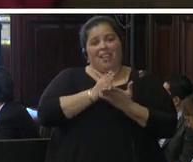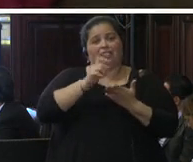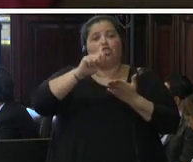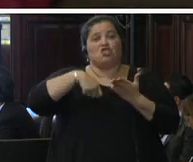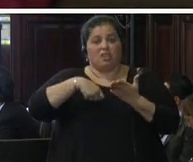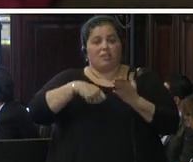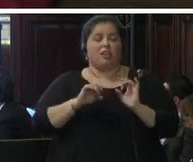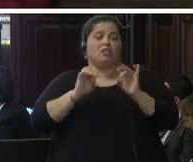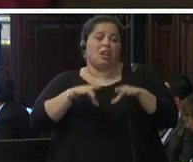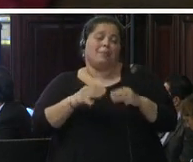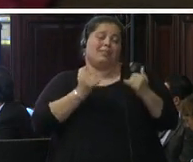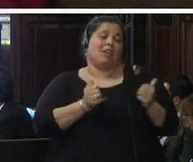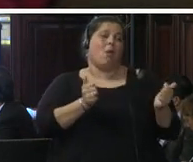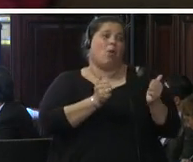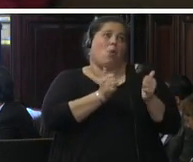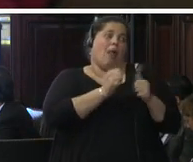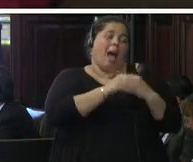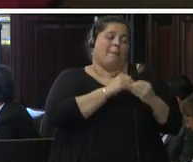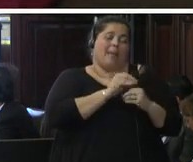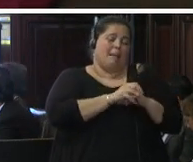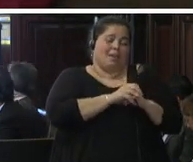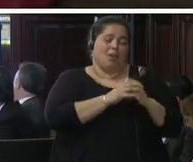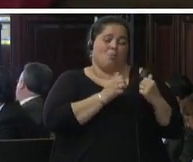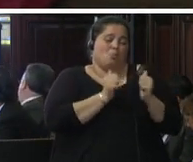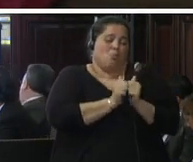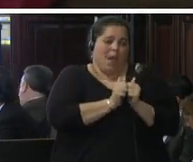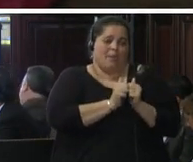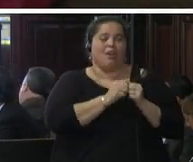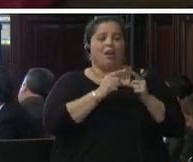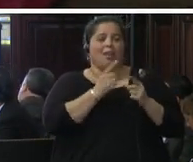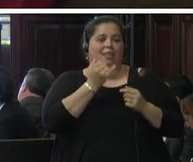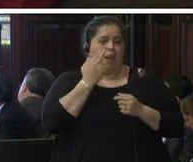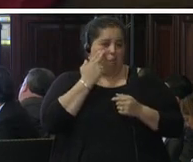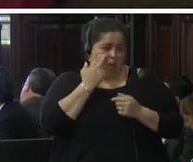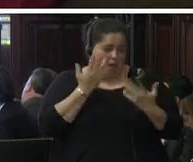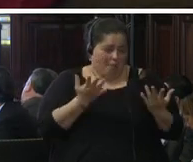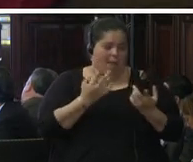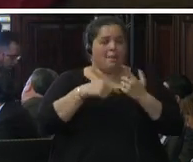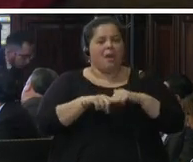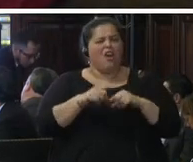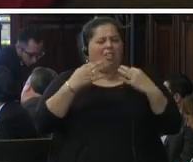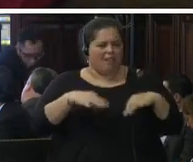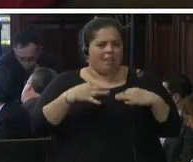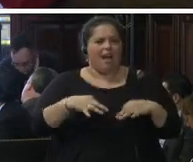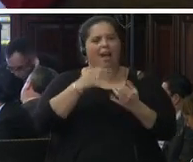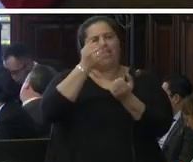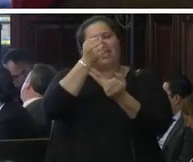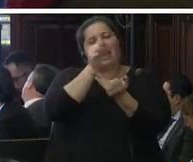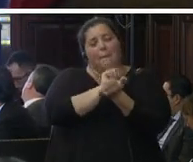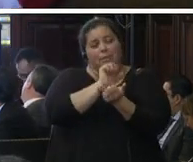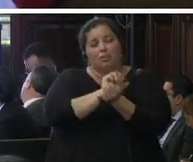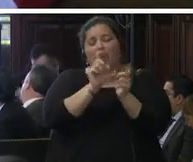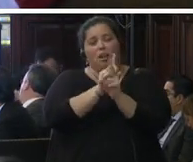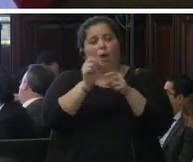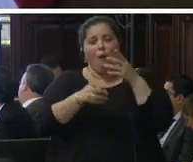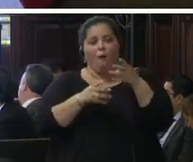but it really prison doesn't work I have seen good people going to prison and